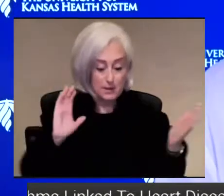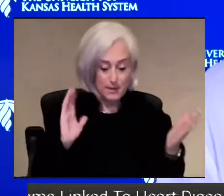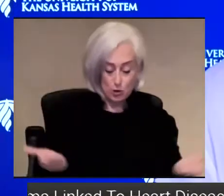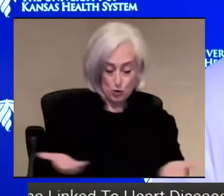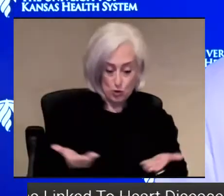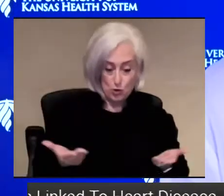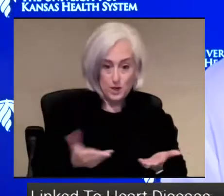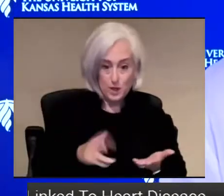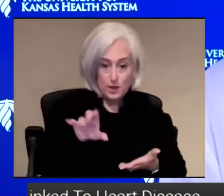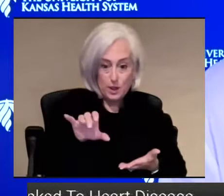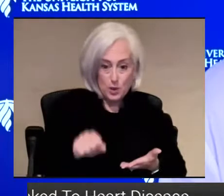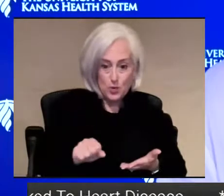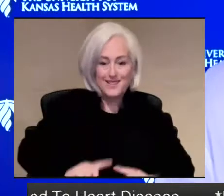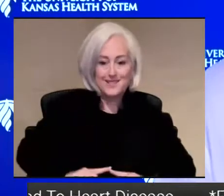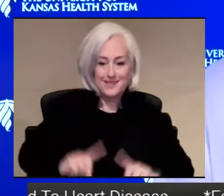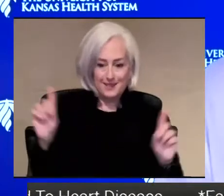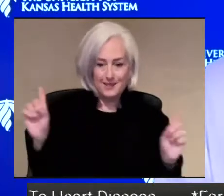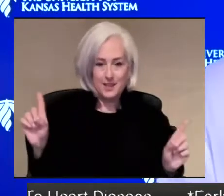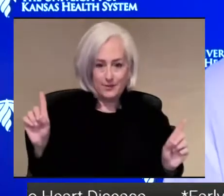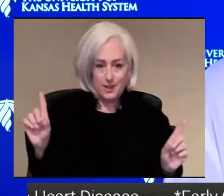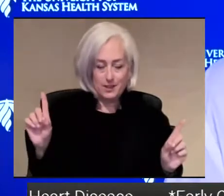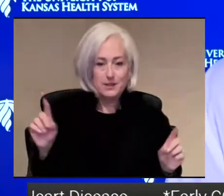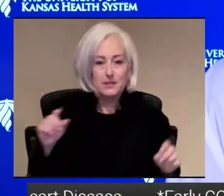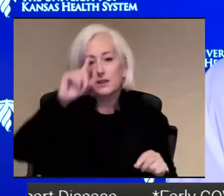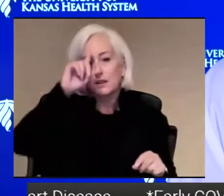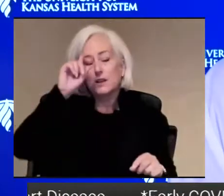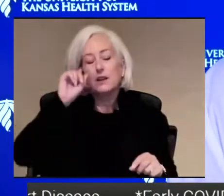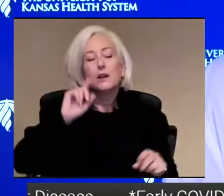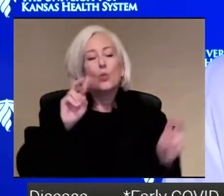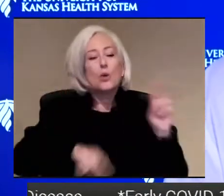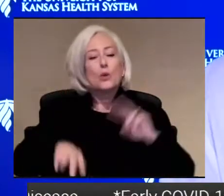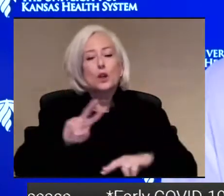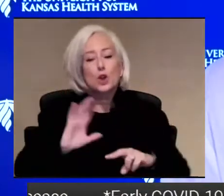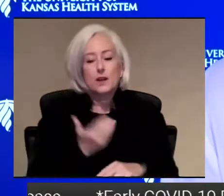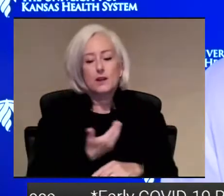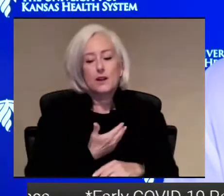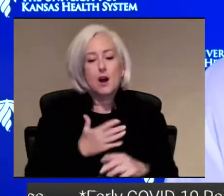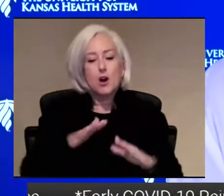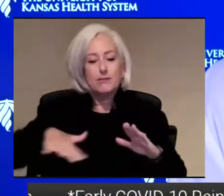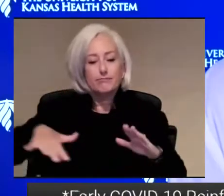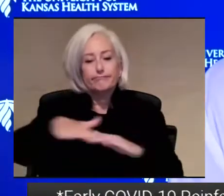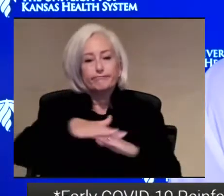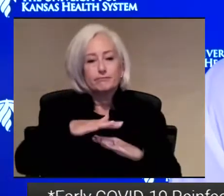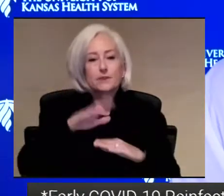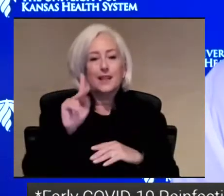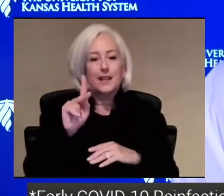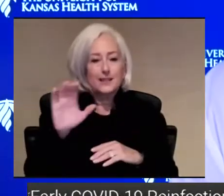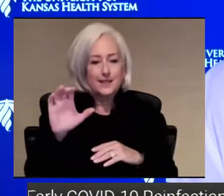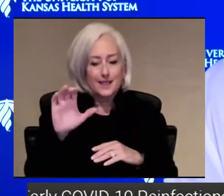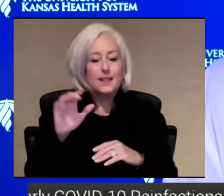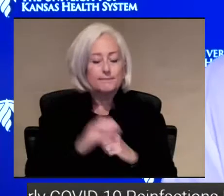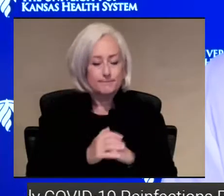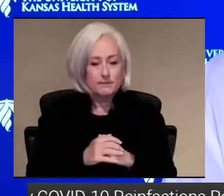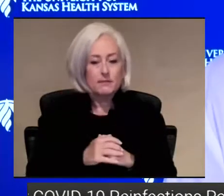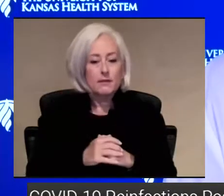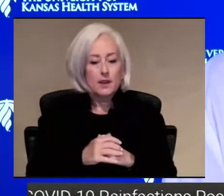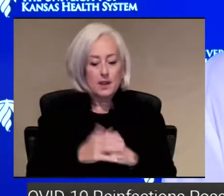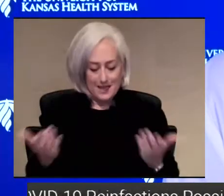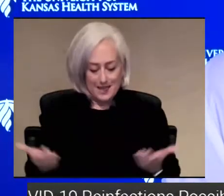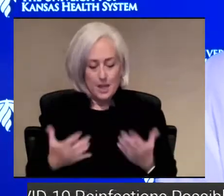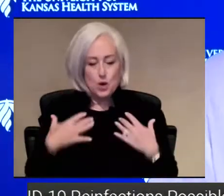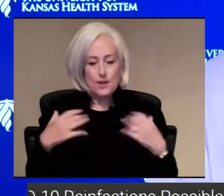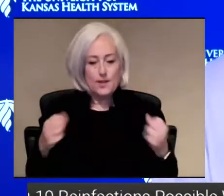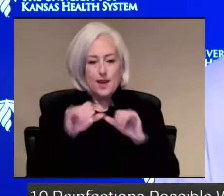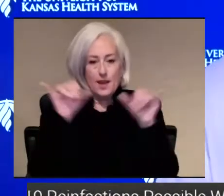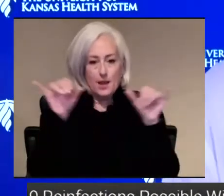Look at our country and look at our community. But I think we have real-world experience right here in our health system, Steve, exactly with that point.